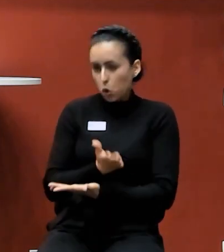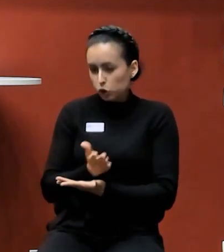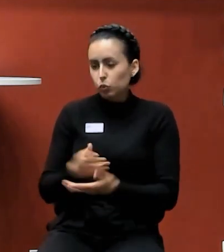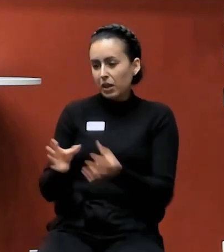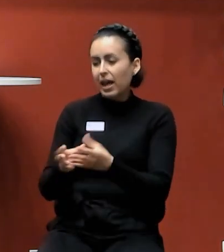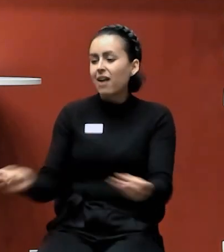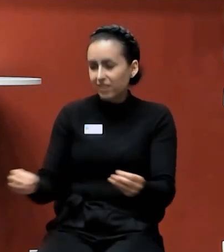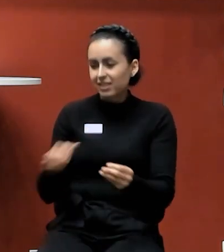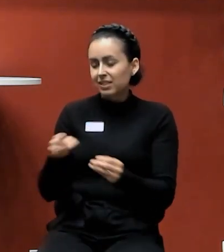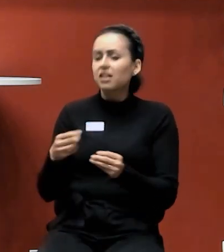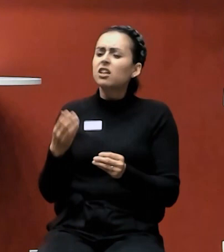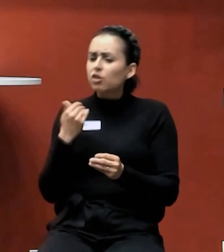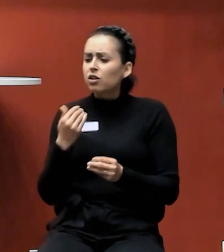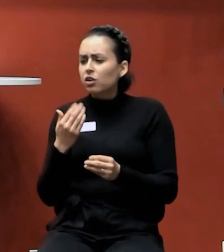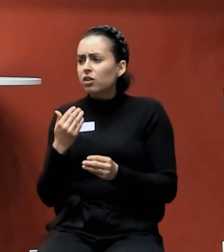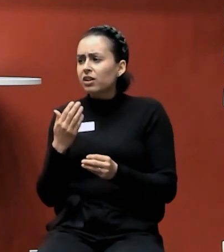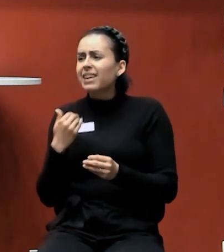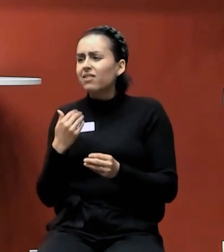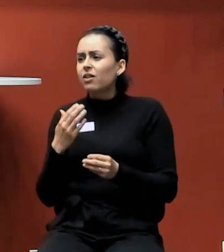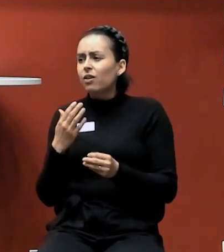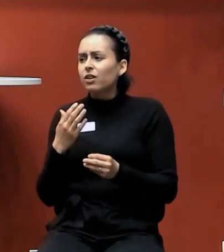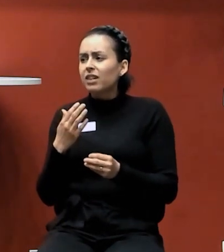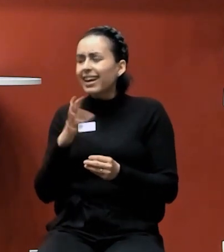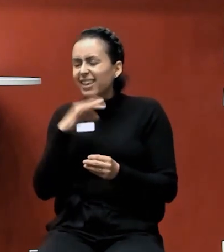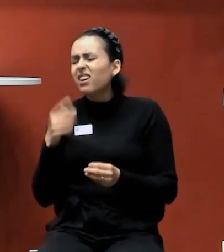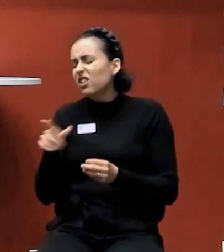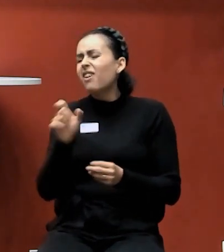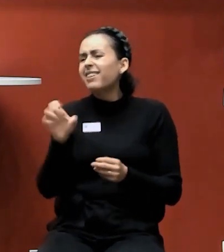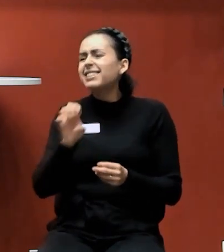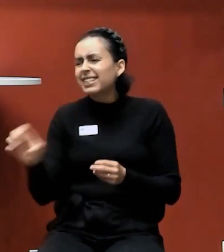nice of you to include GE in the workshop.